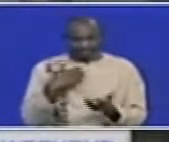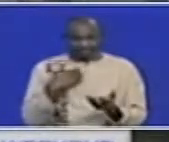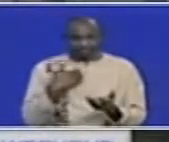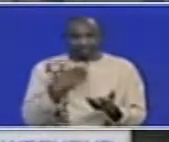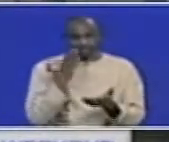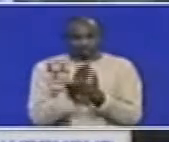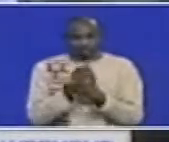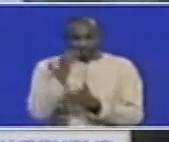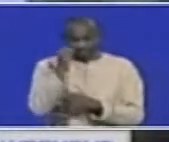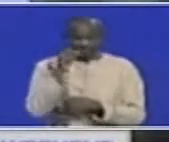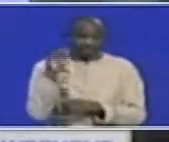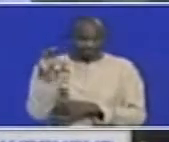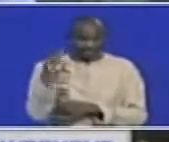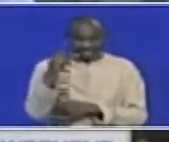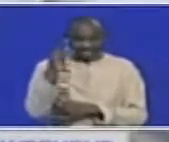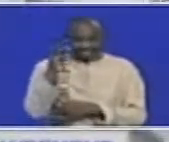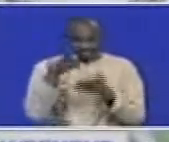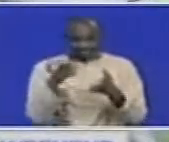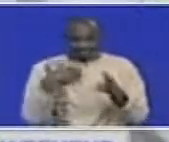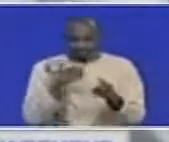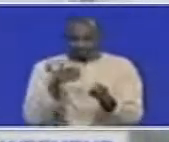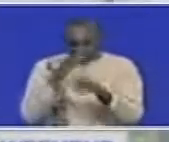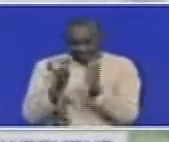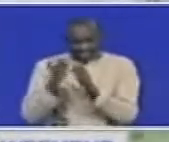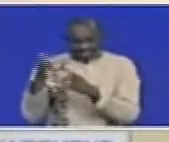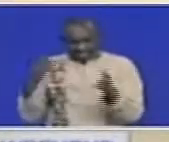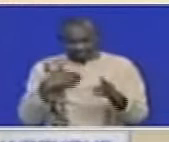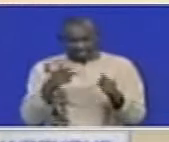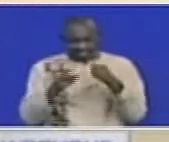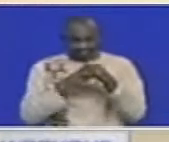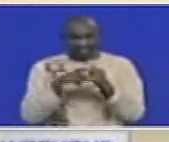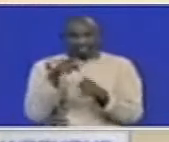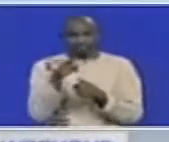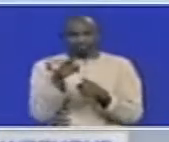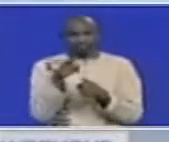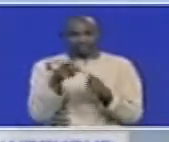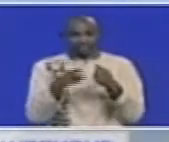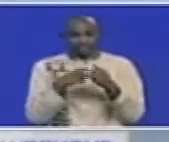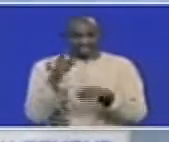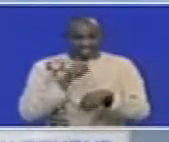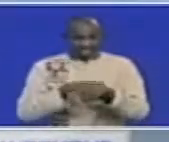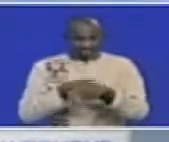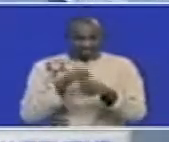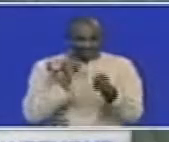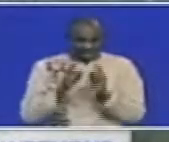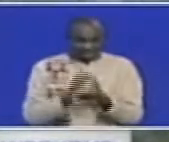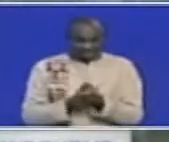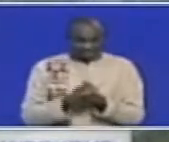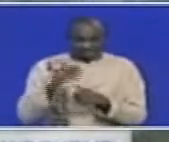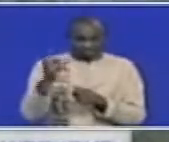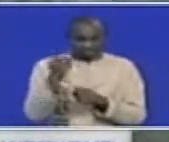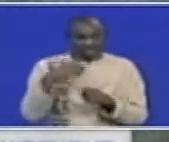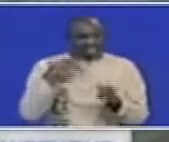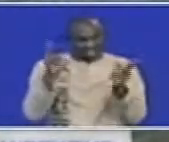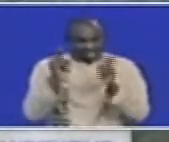5 in the morning, the KTN crew was pushing things out for the 7th edition of the Kass International Marathon. Came there and all was ready for